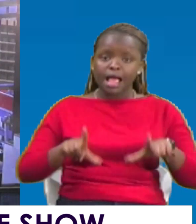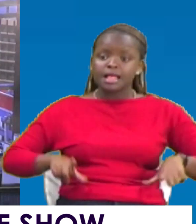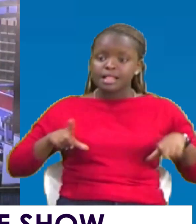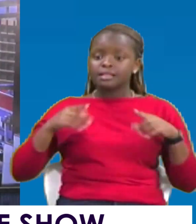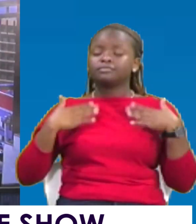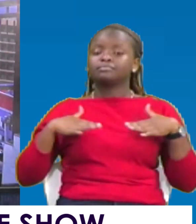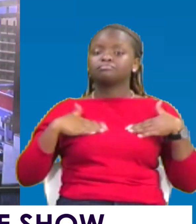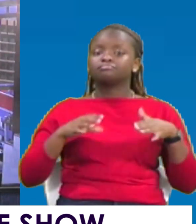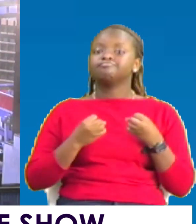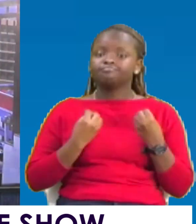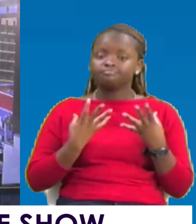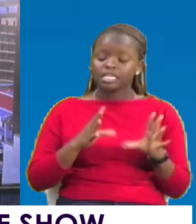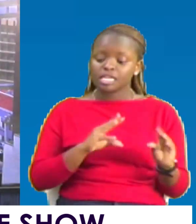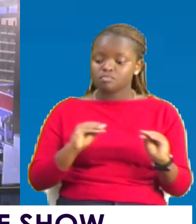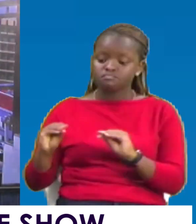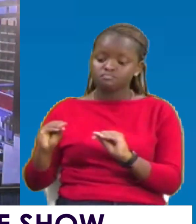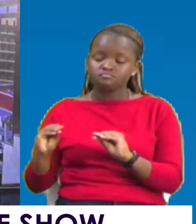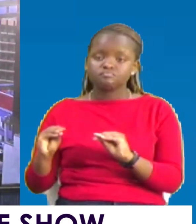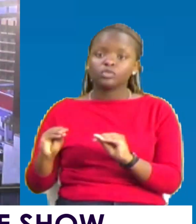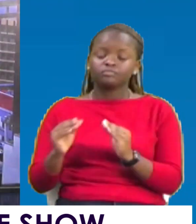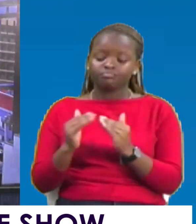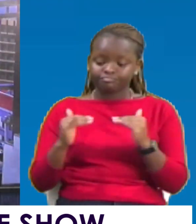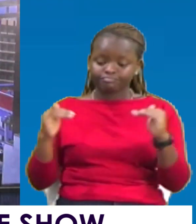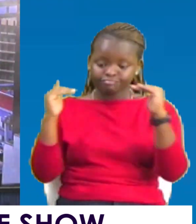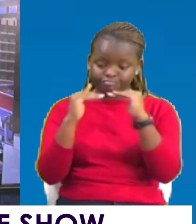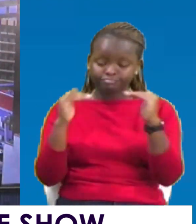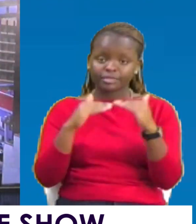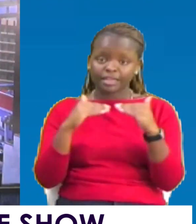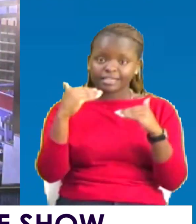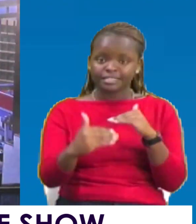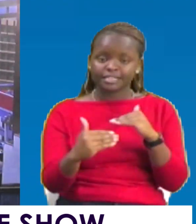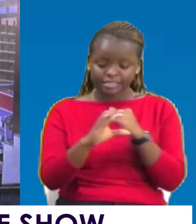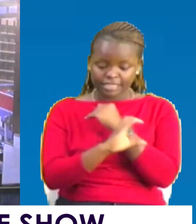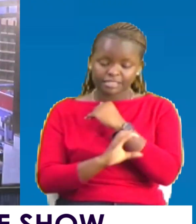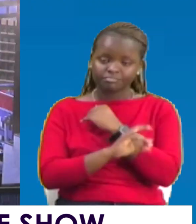that are trying to move this country to the next level, because